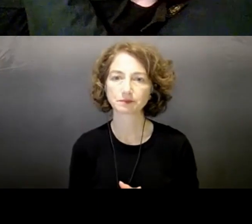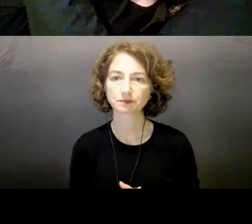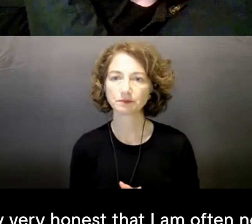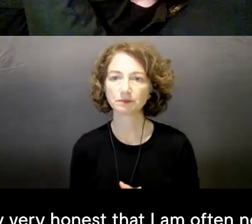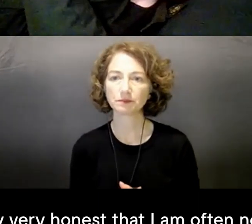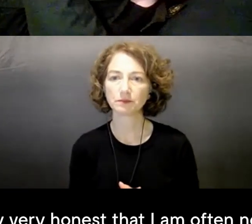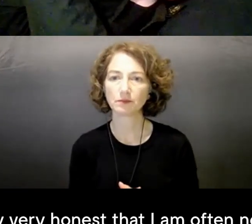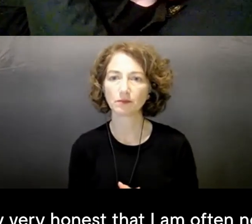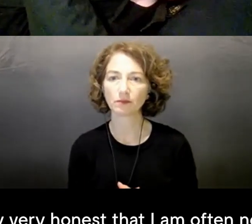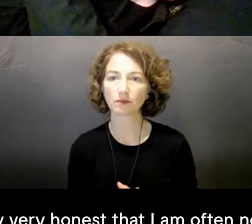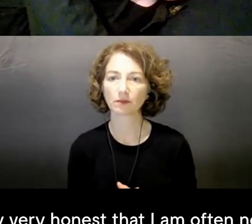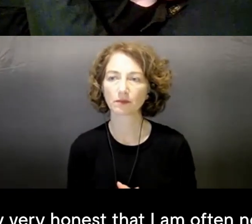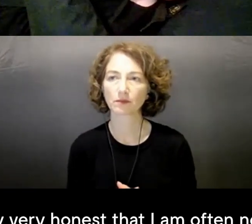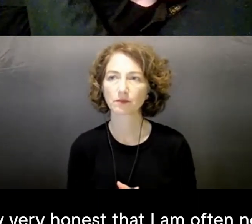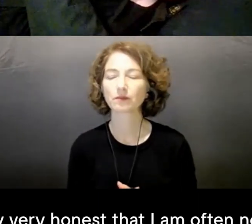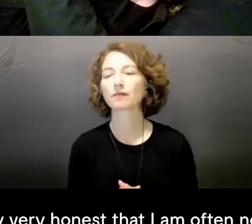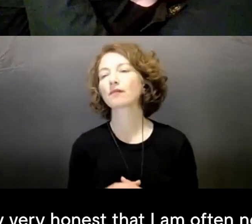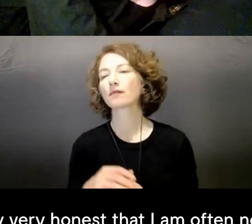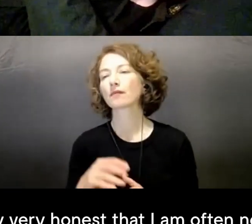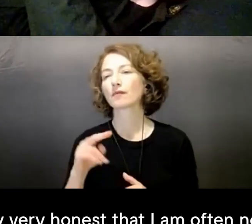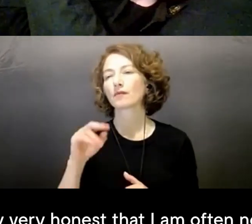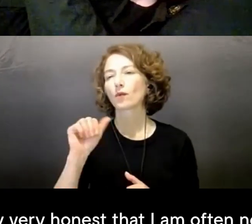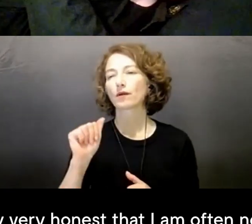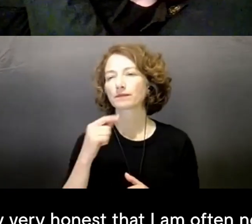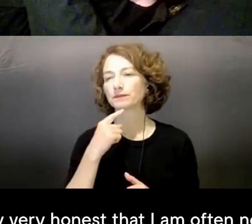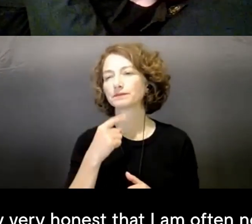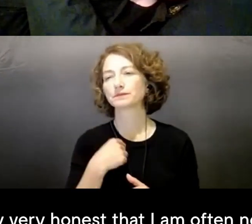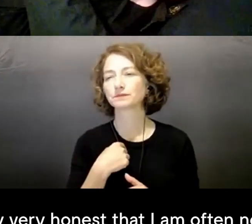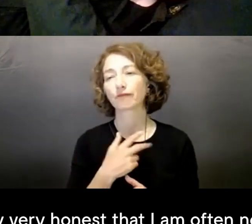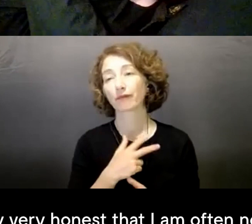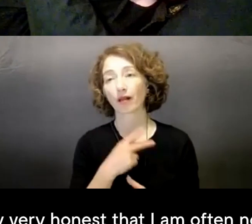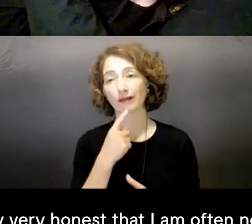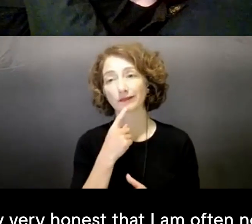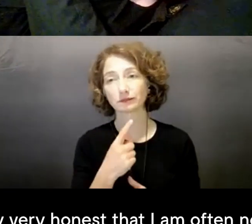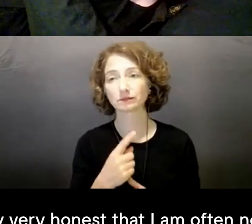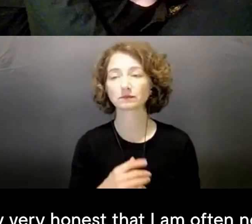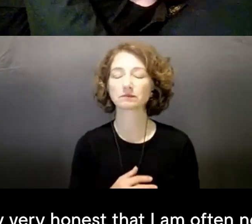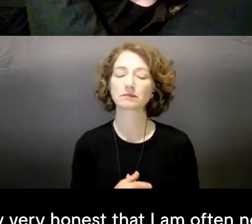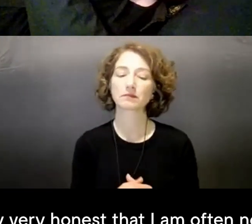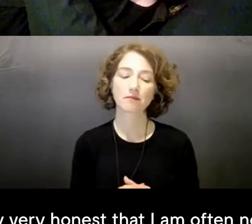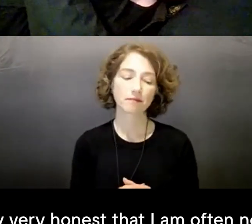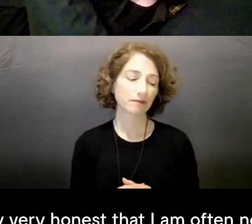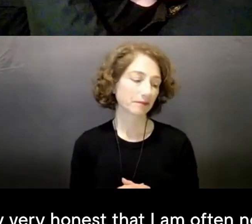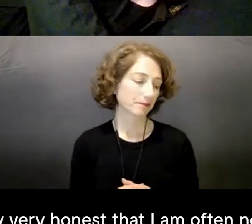So maybe I can start it. I have to say, very honest, that I am